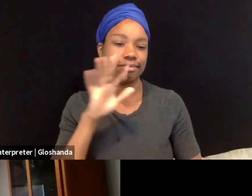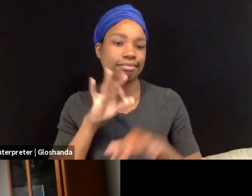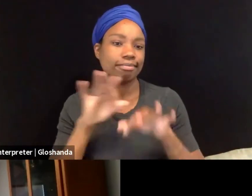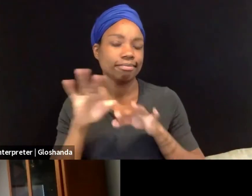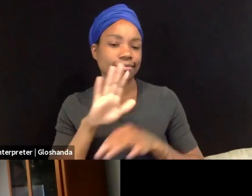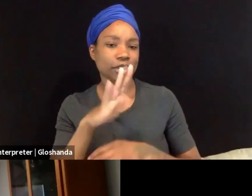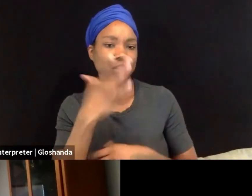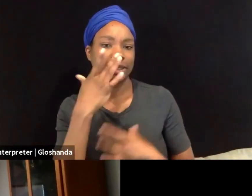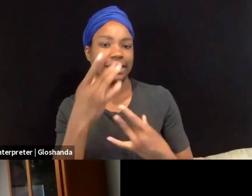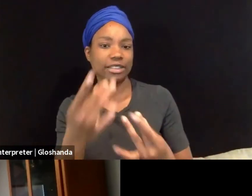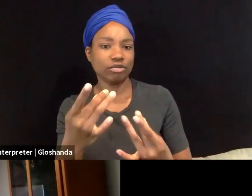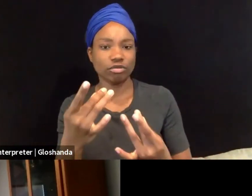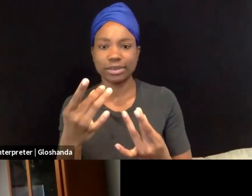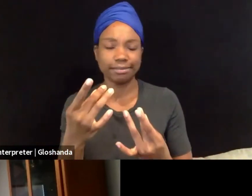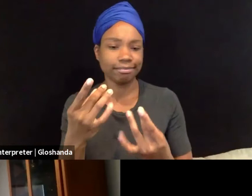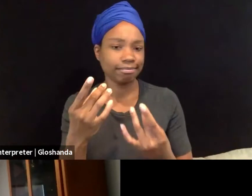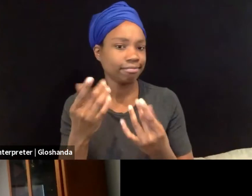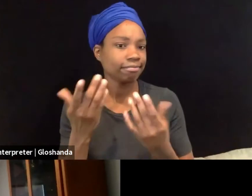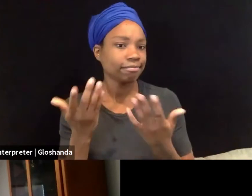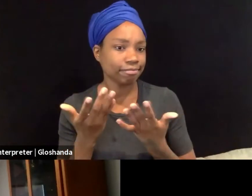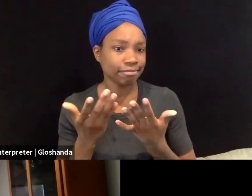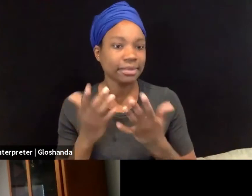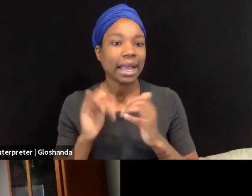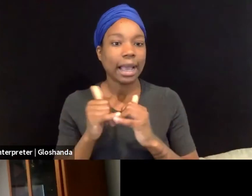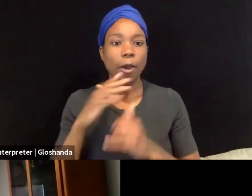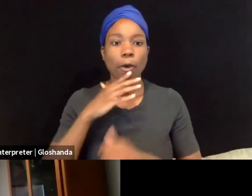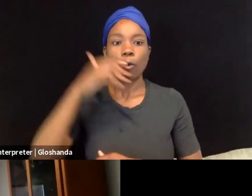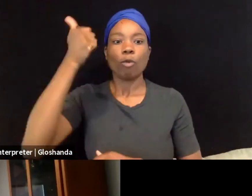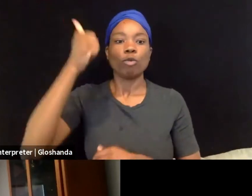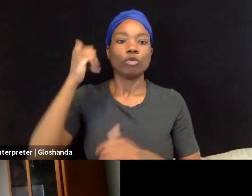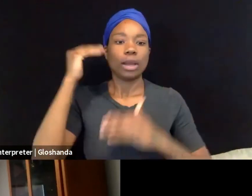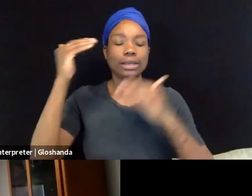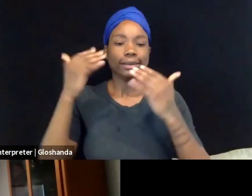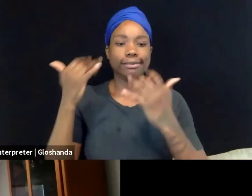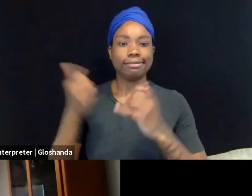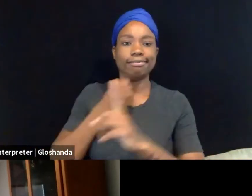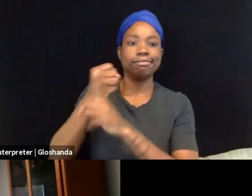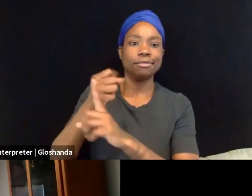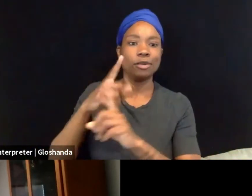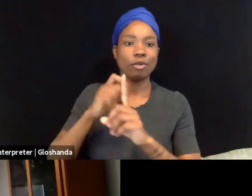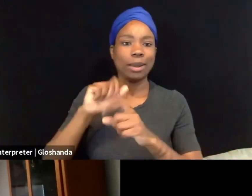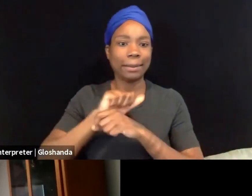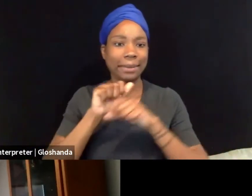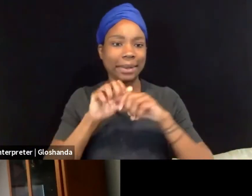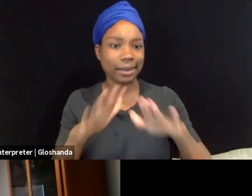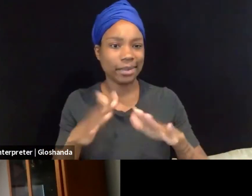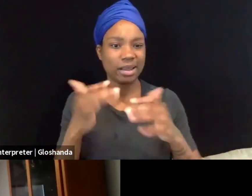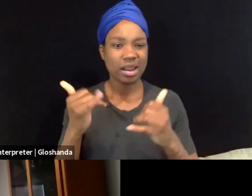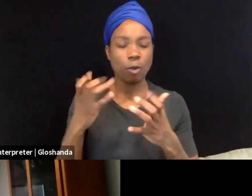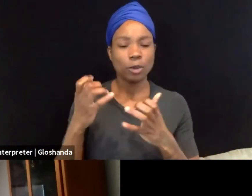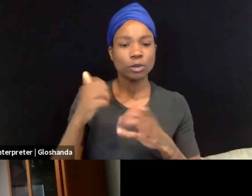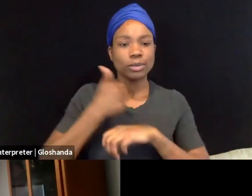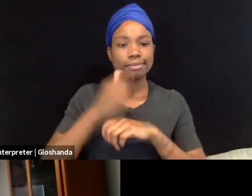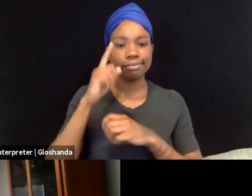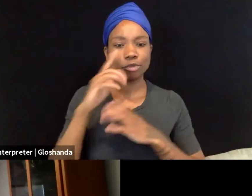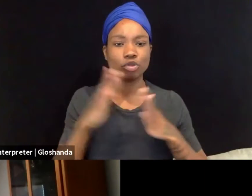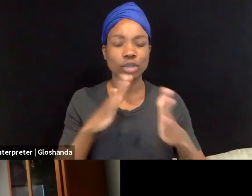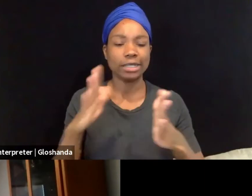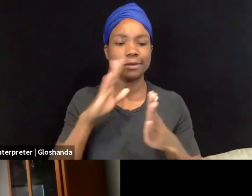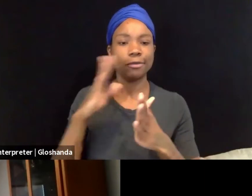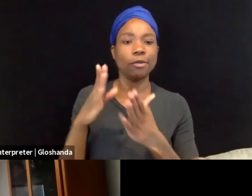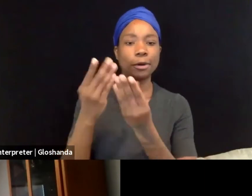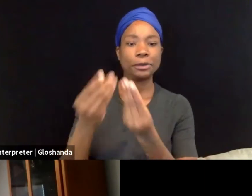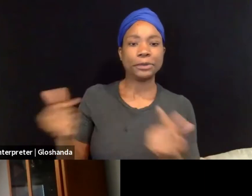adults have been impacted by the pandemic and strategies to ease those impediments. Our second speaker will be